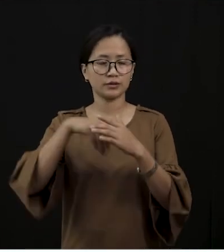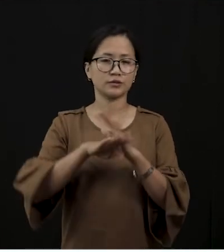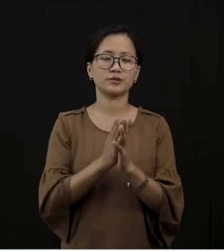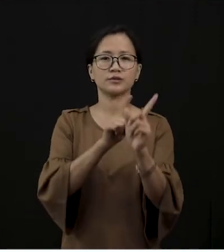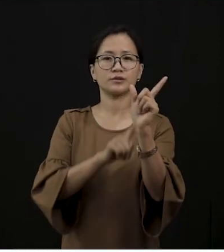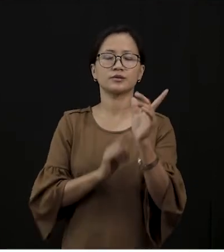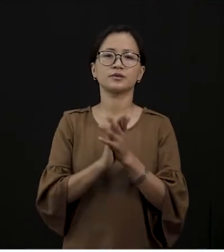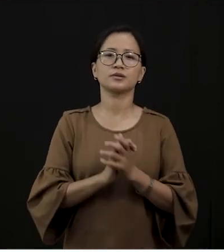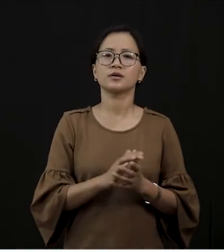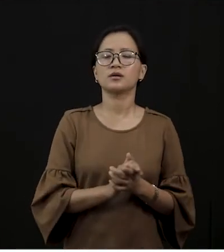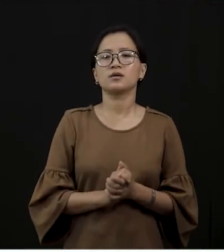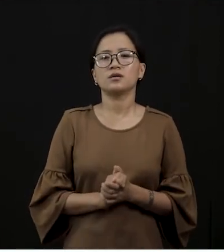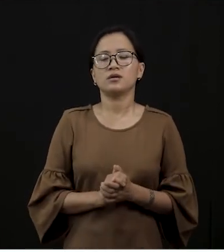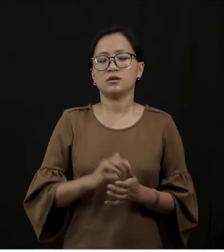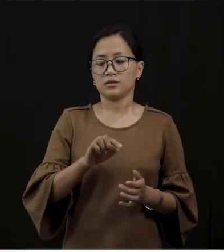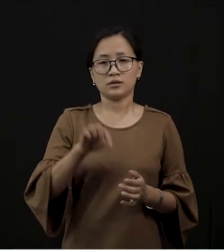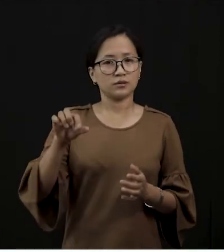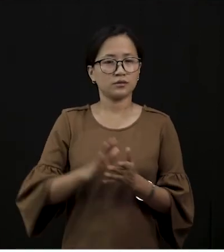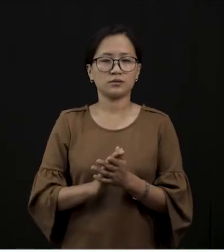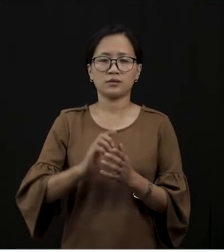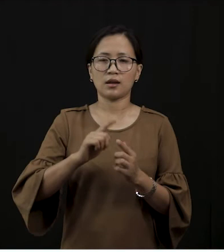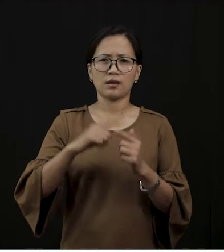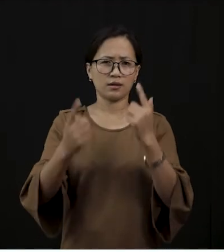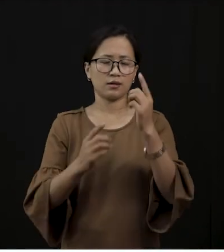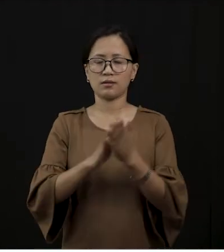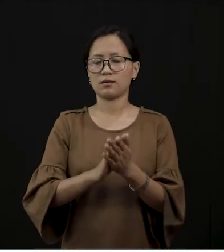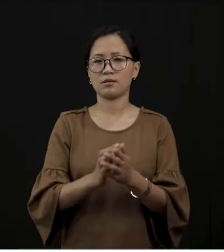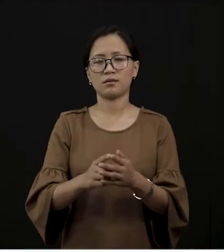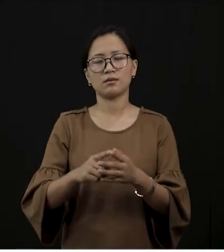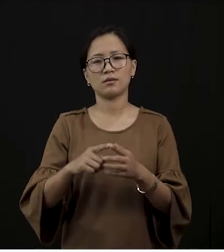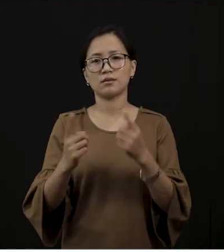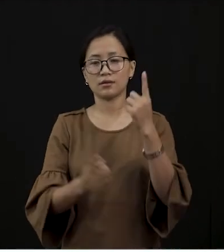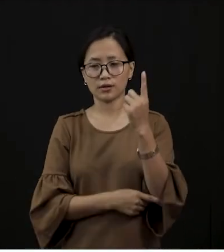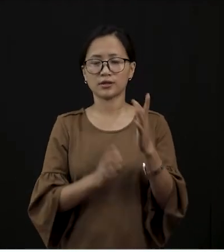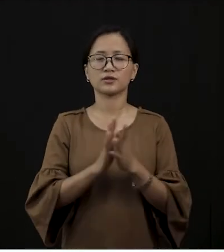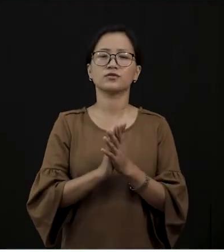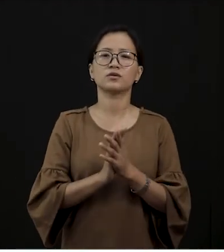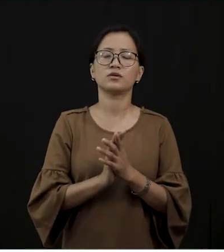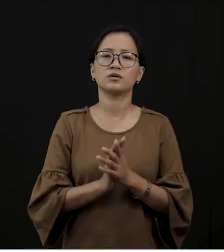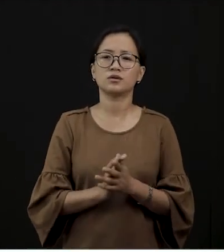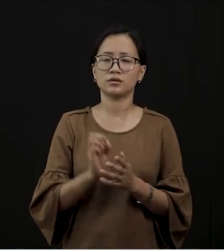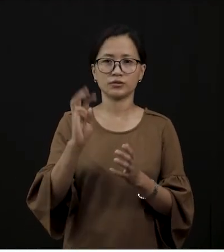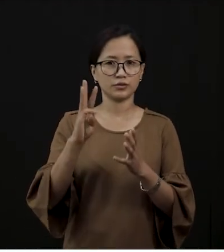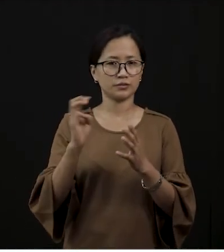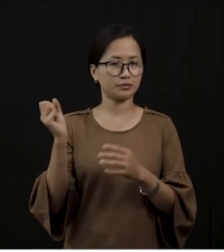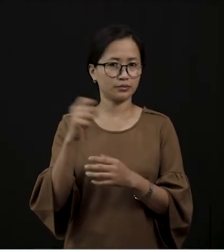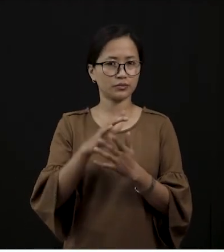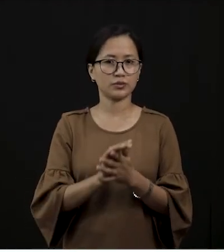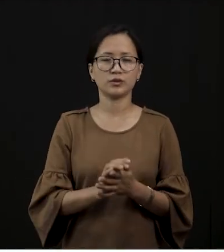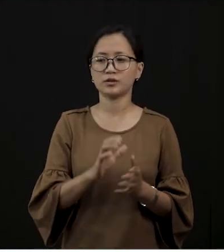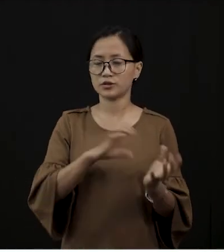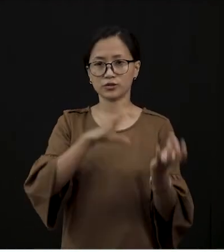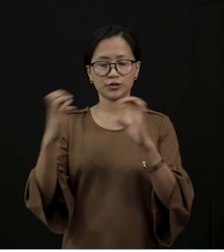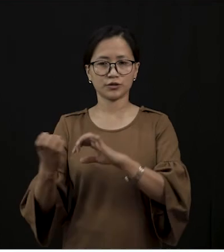year after year. Each season lasts for about 3 months. The time and duration of the season change from place